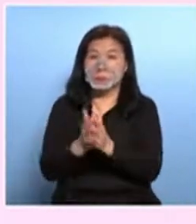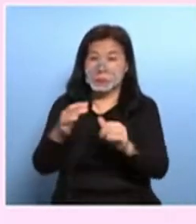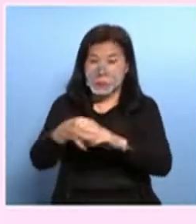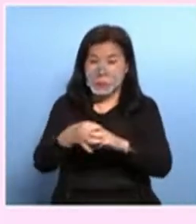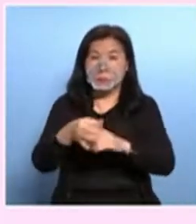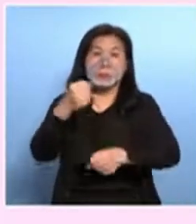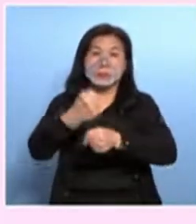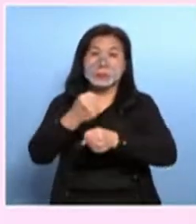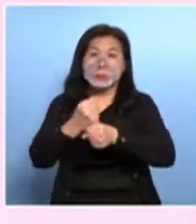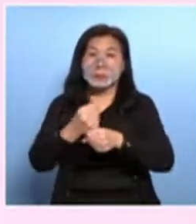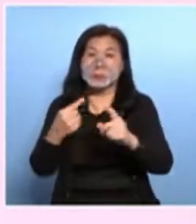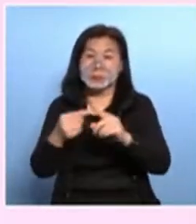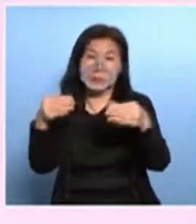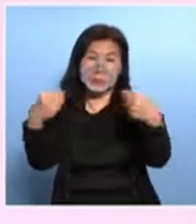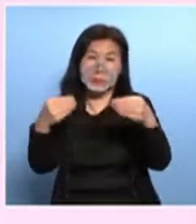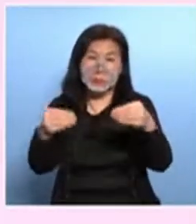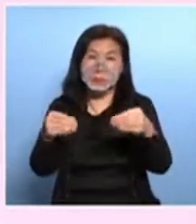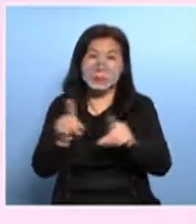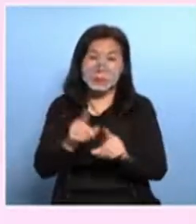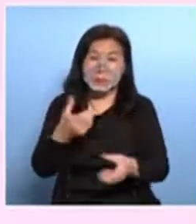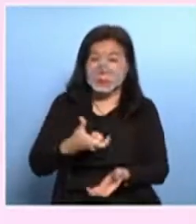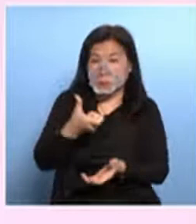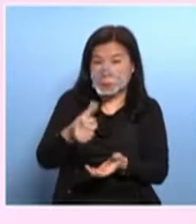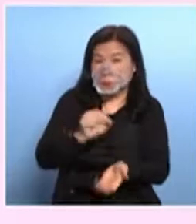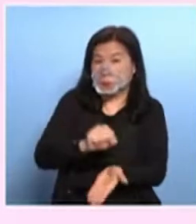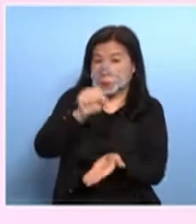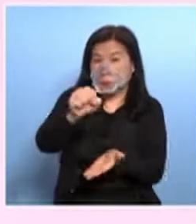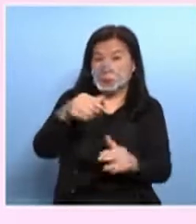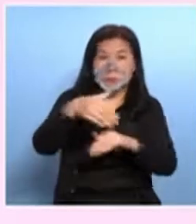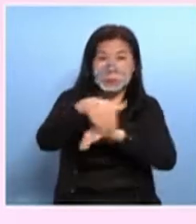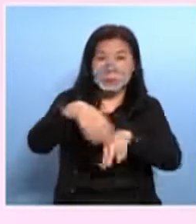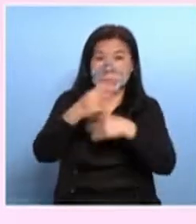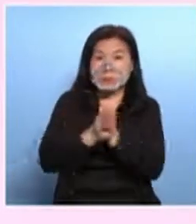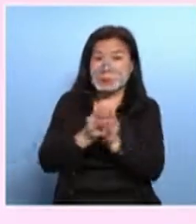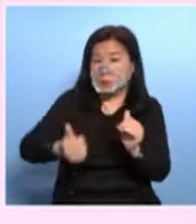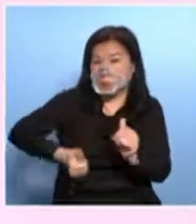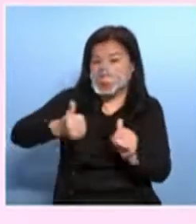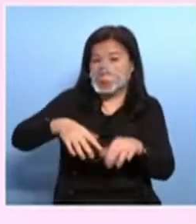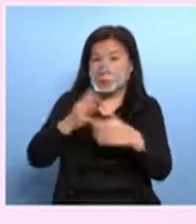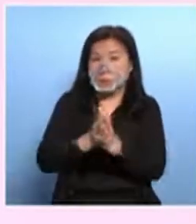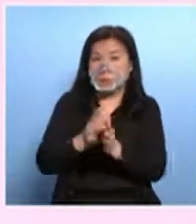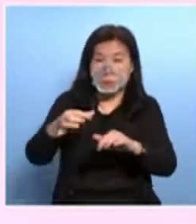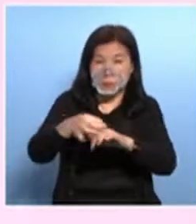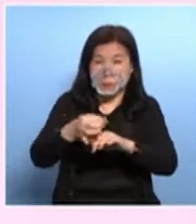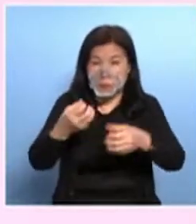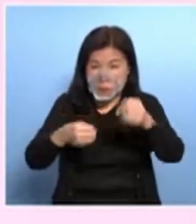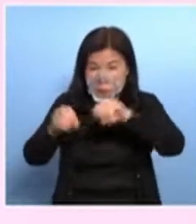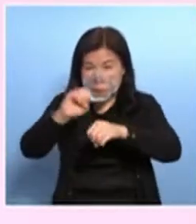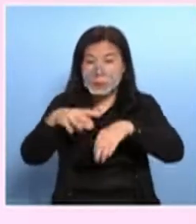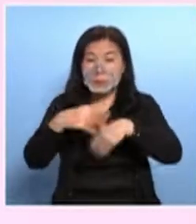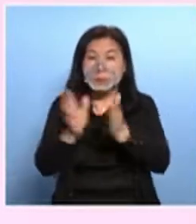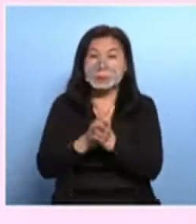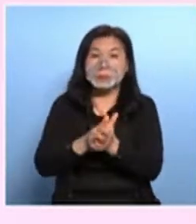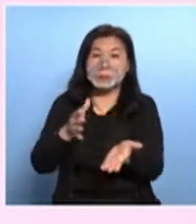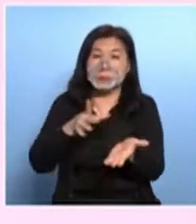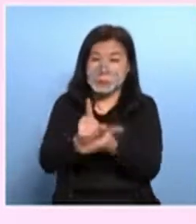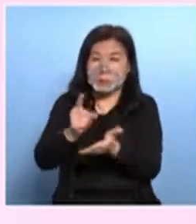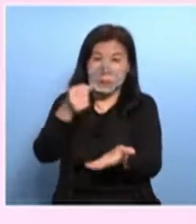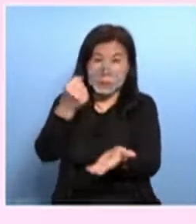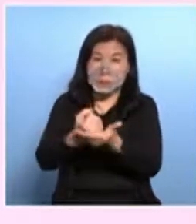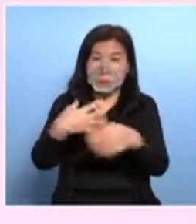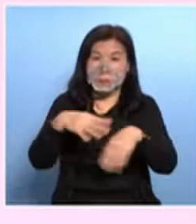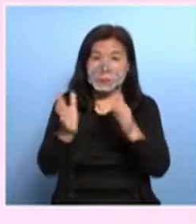training subsidy for fintech practitioners this year. Practitioners who have attained fintech professional qualifications can